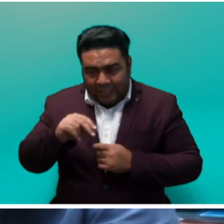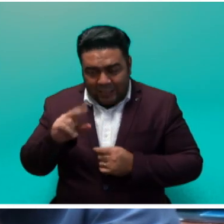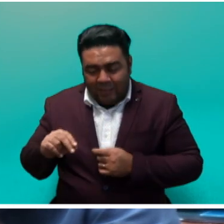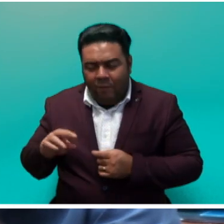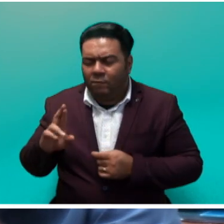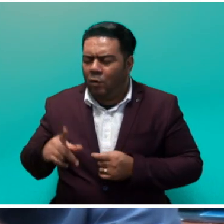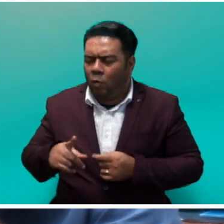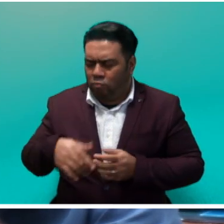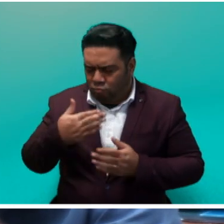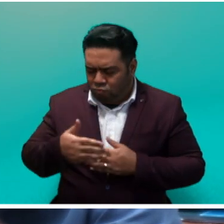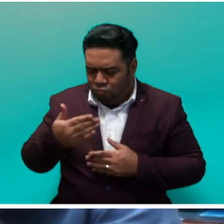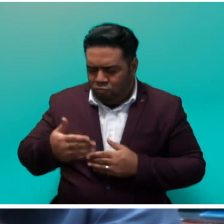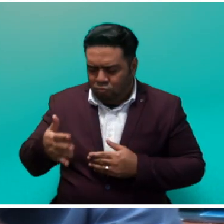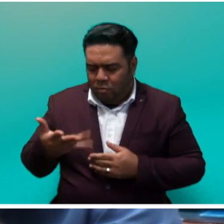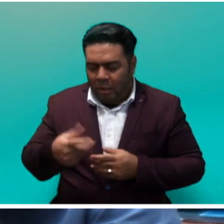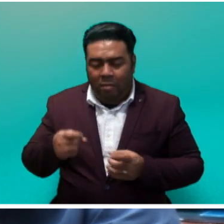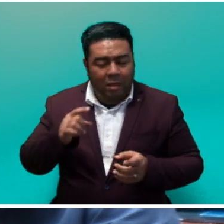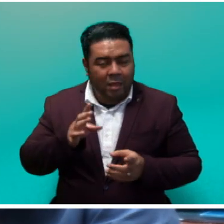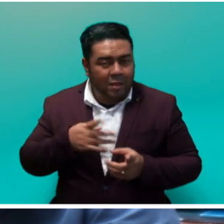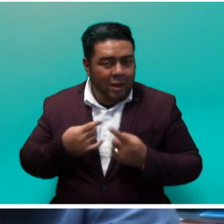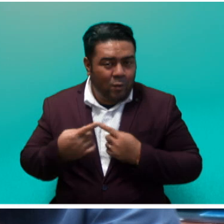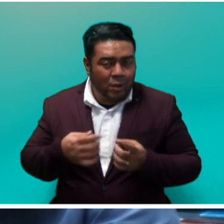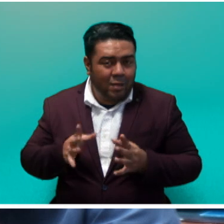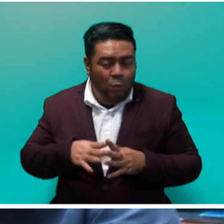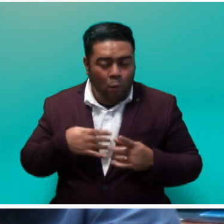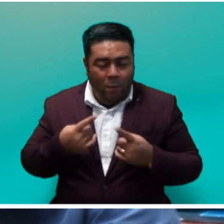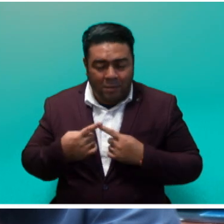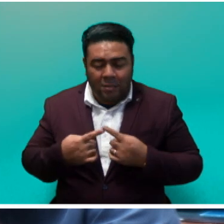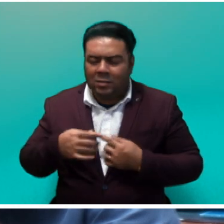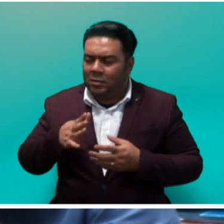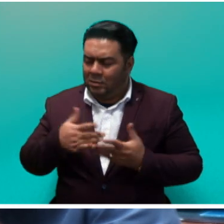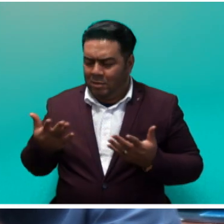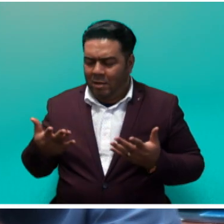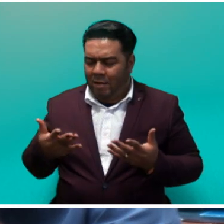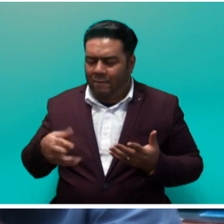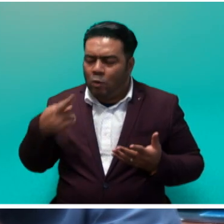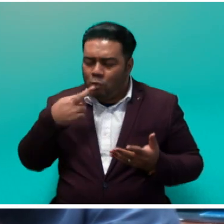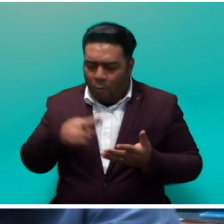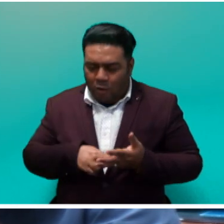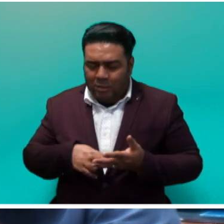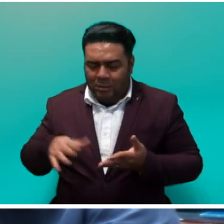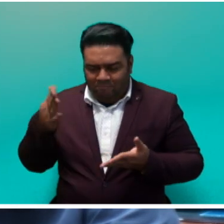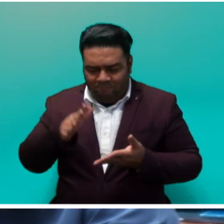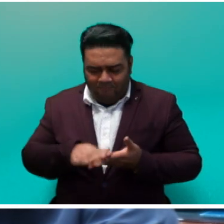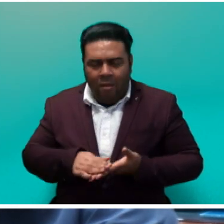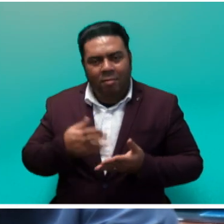ongoing in terms of the network and the websites. So a detailed report and remediation is then followed